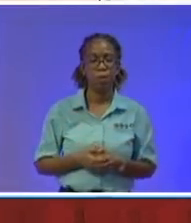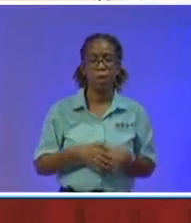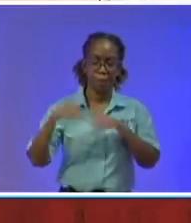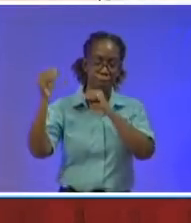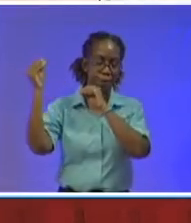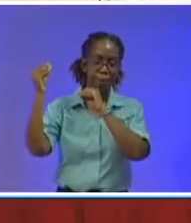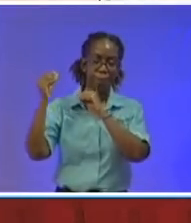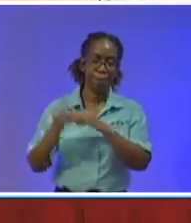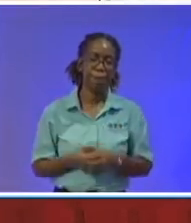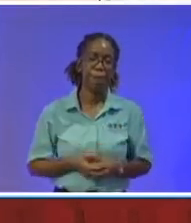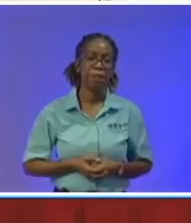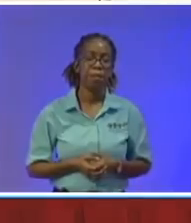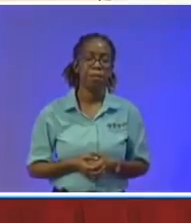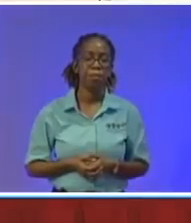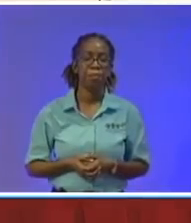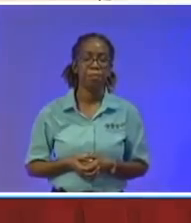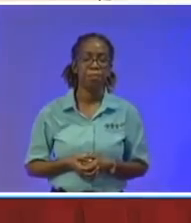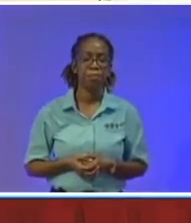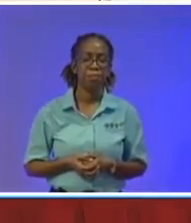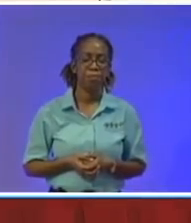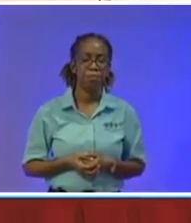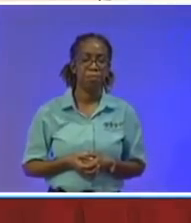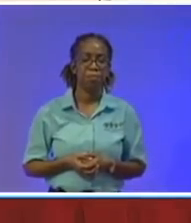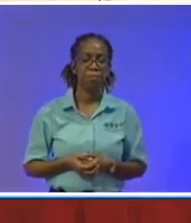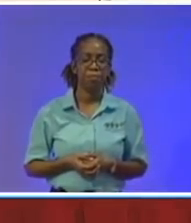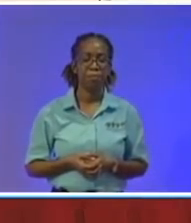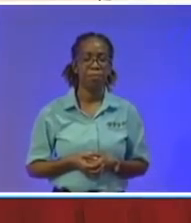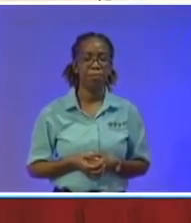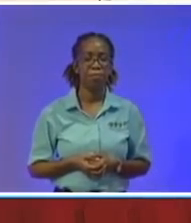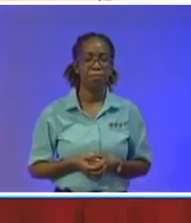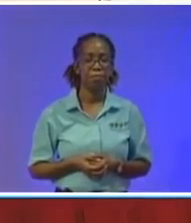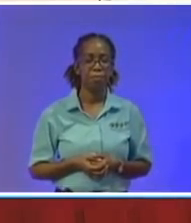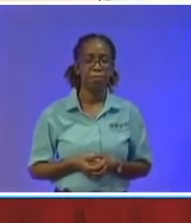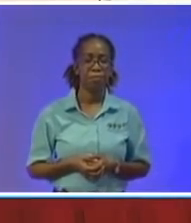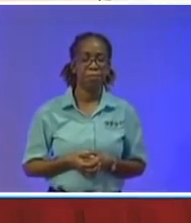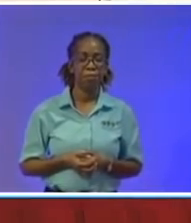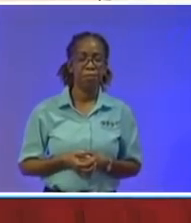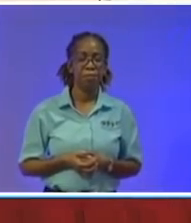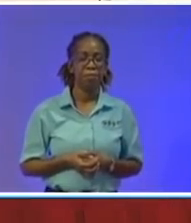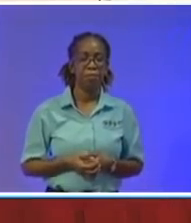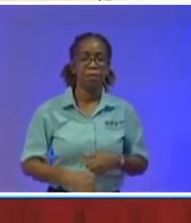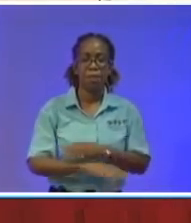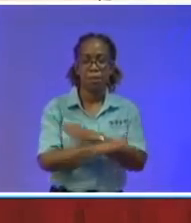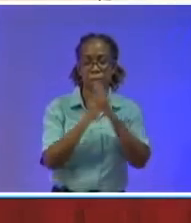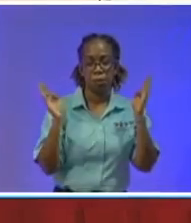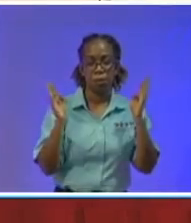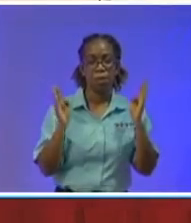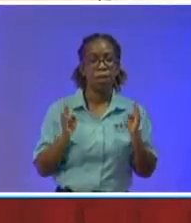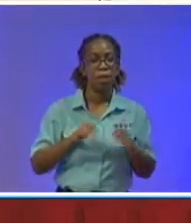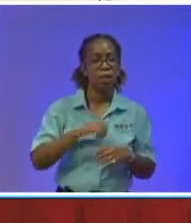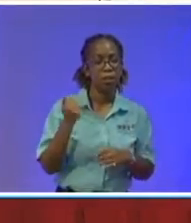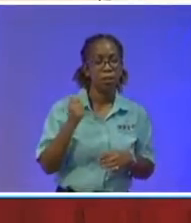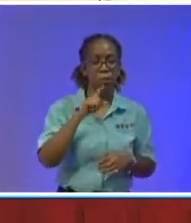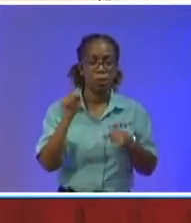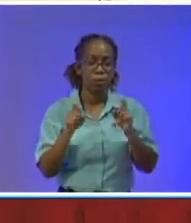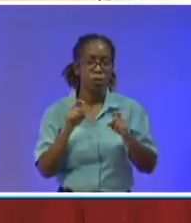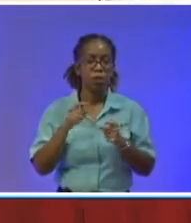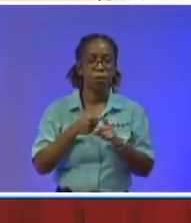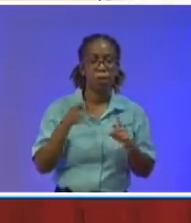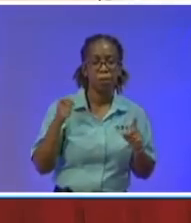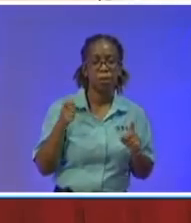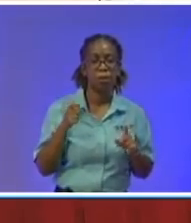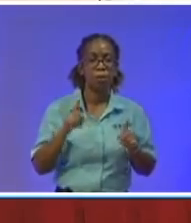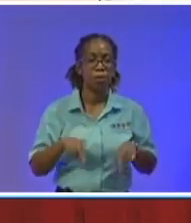follow-up question. Good morning again. My follow-up question is from a member of the